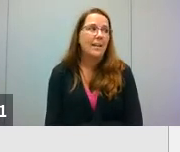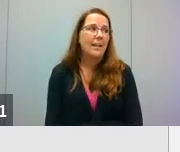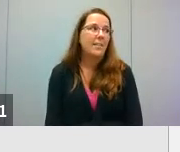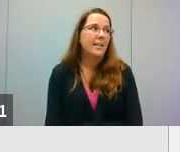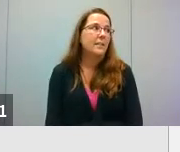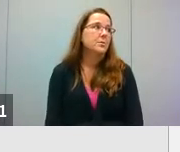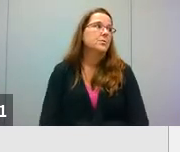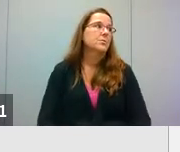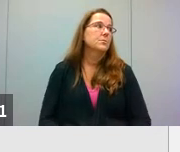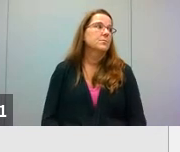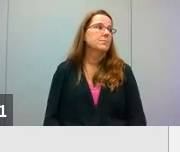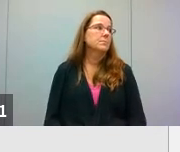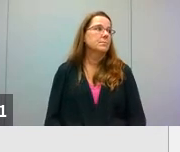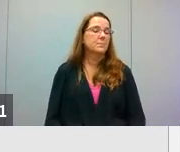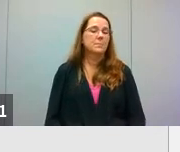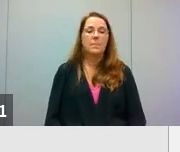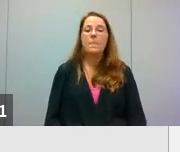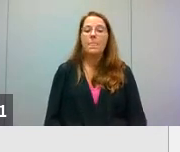that